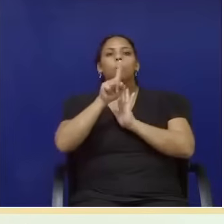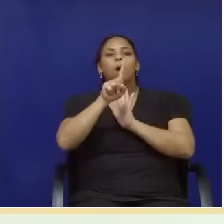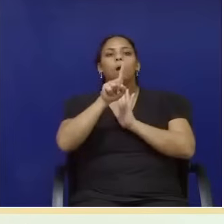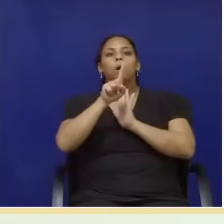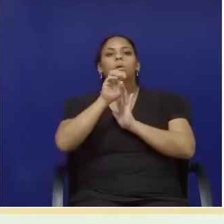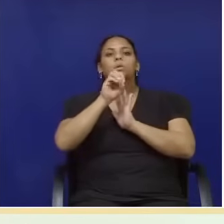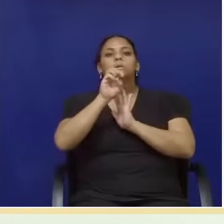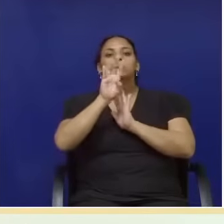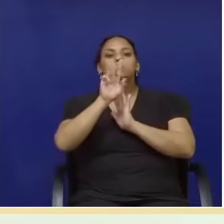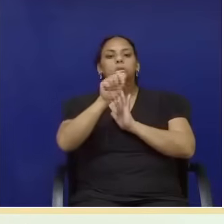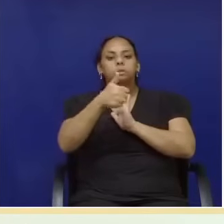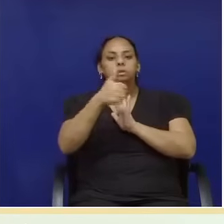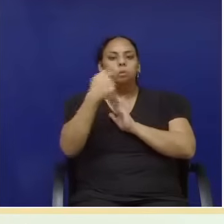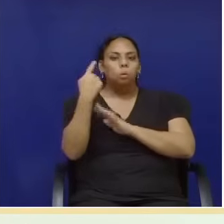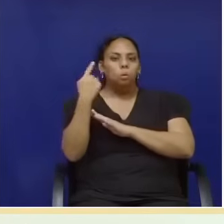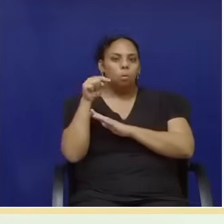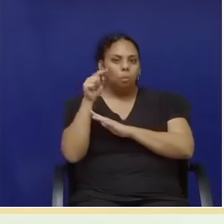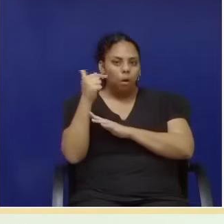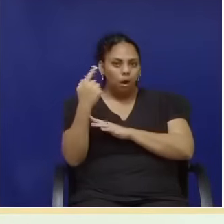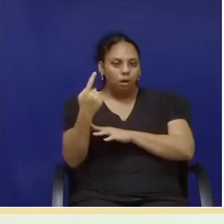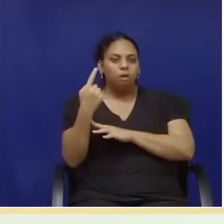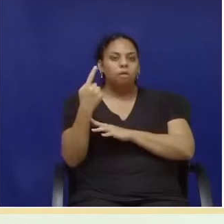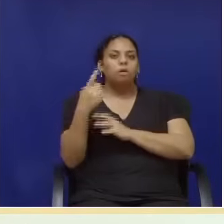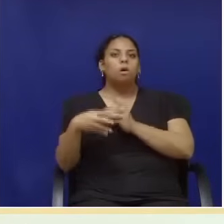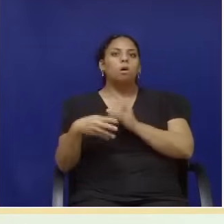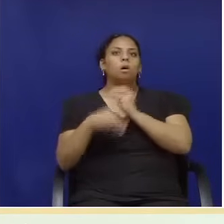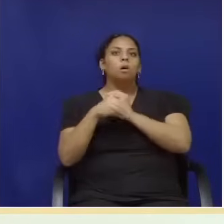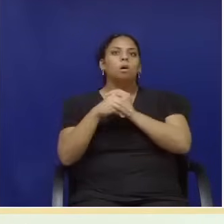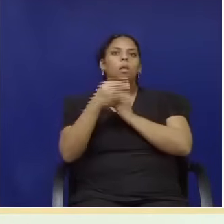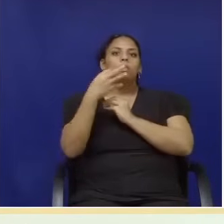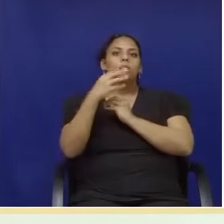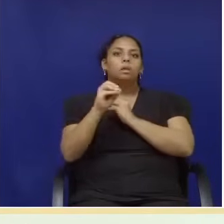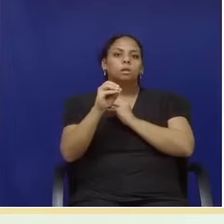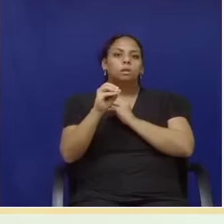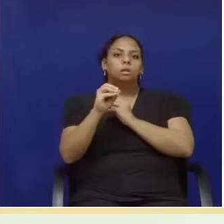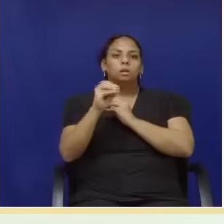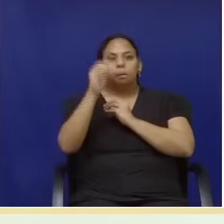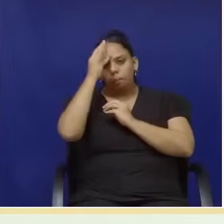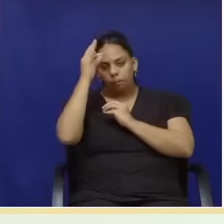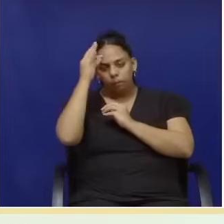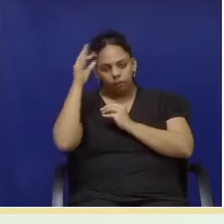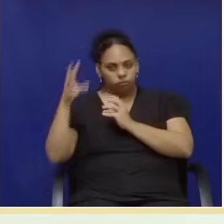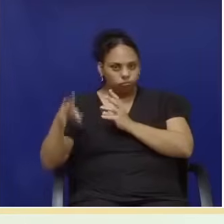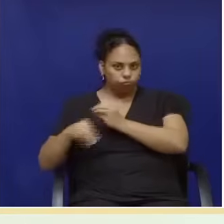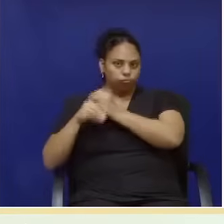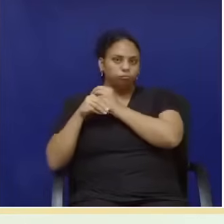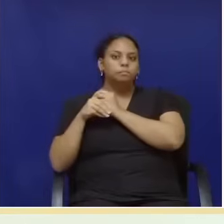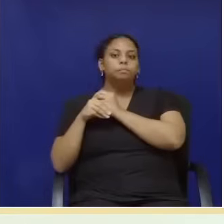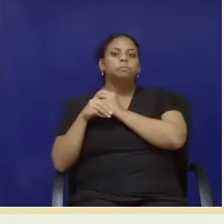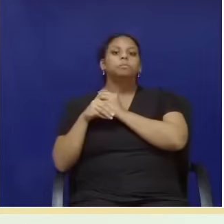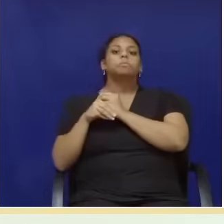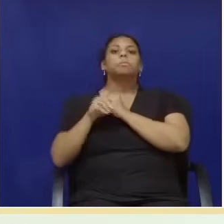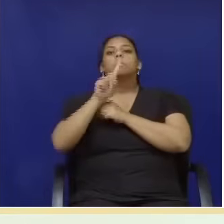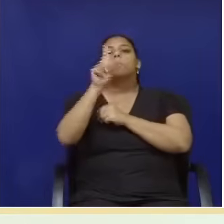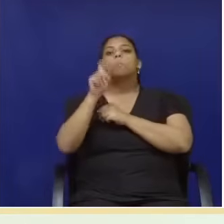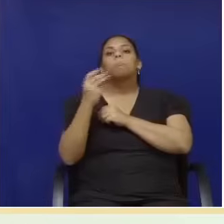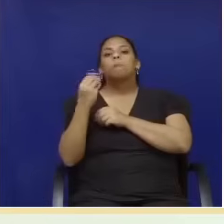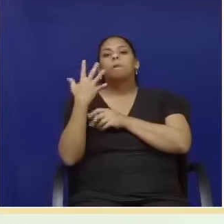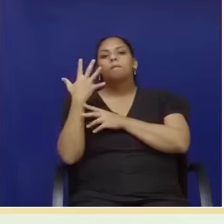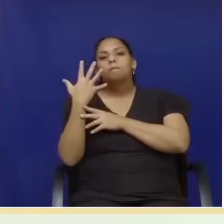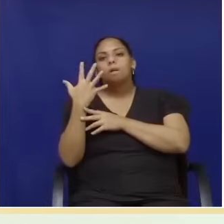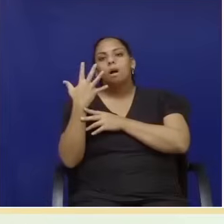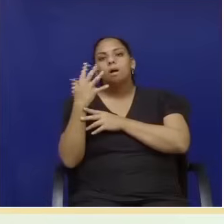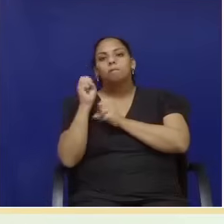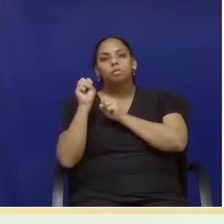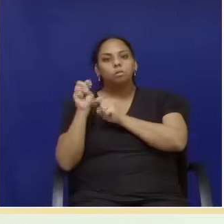146(1). An additional half an hour have been set aside for those questions. Question number 512